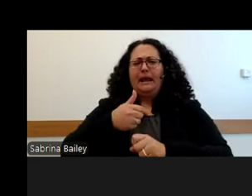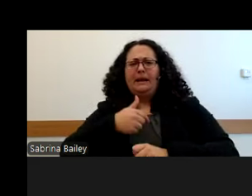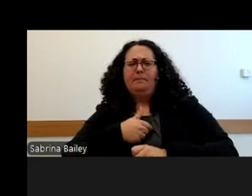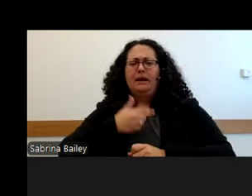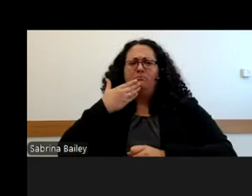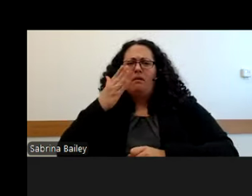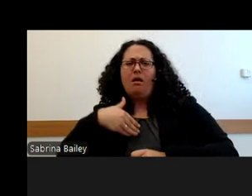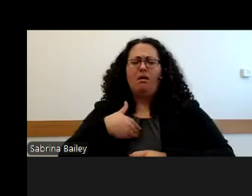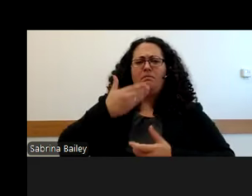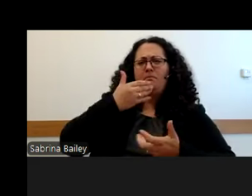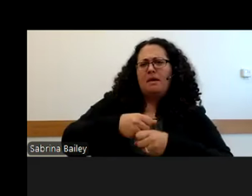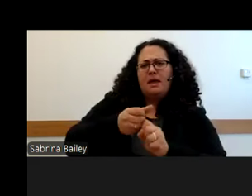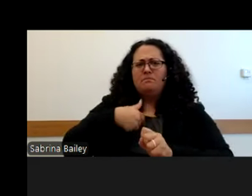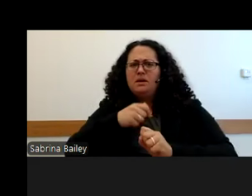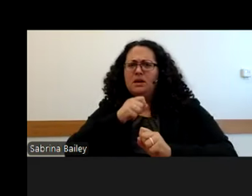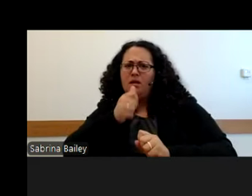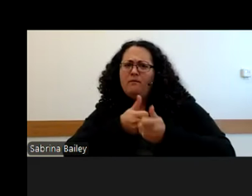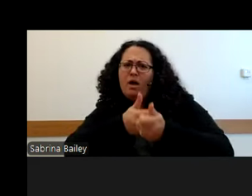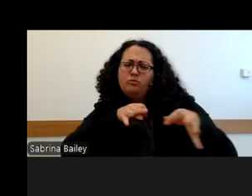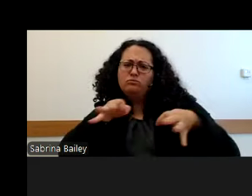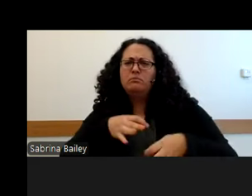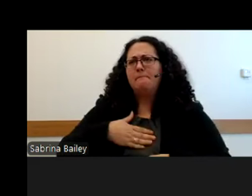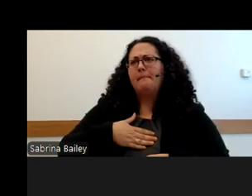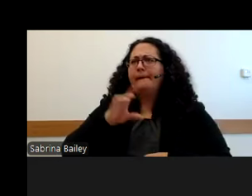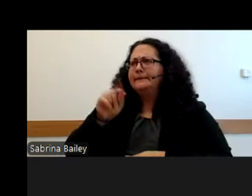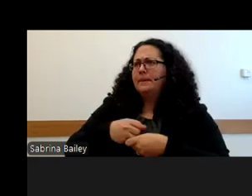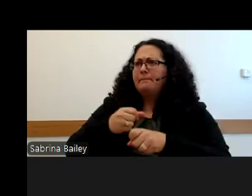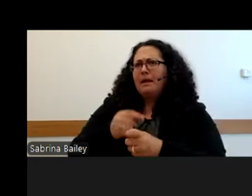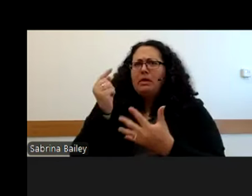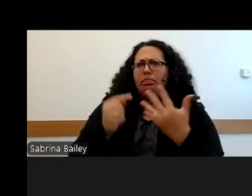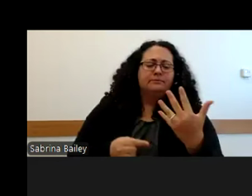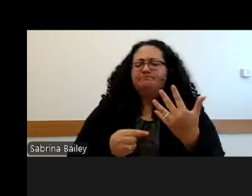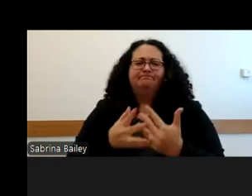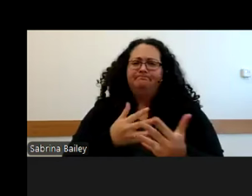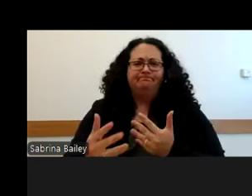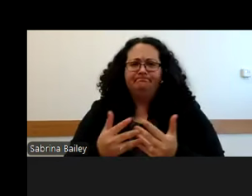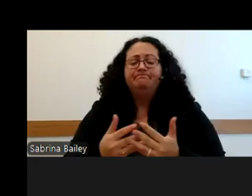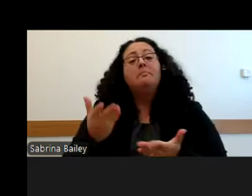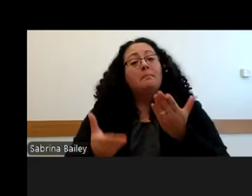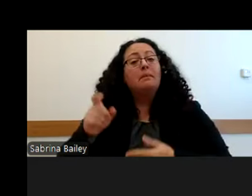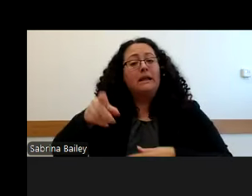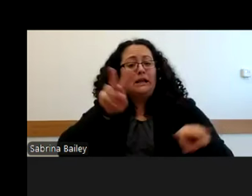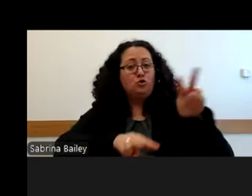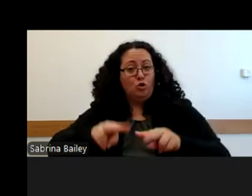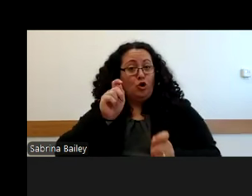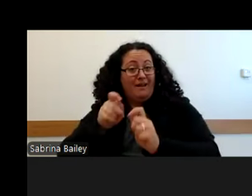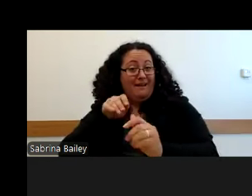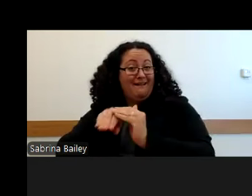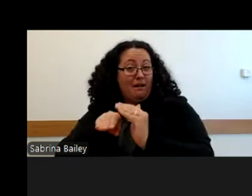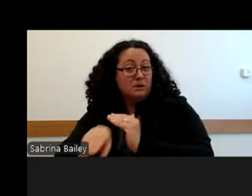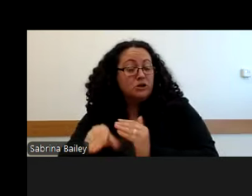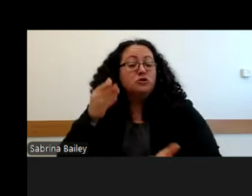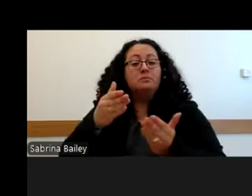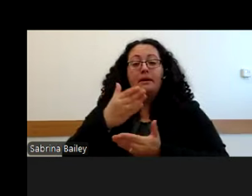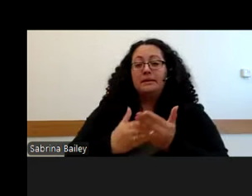I'm unable to follow directions. Due to my disability, I'm this or that. Again, there might be a need to look at accommodations. Maybe